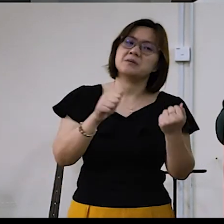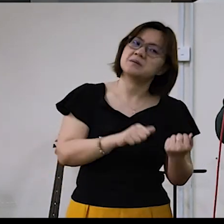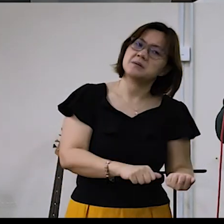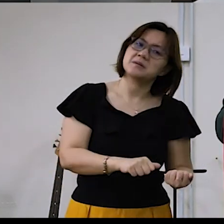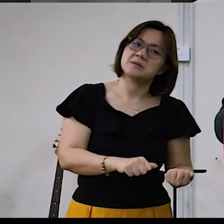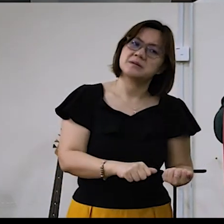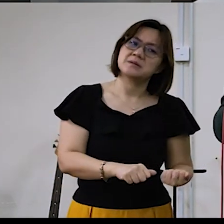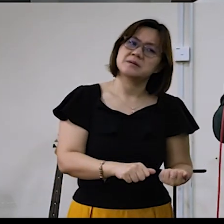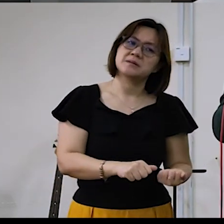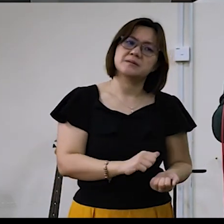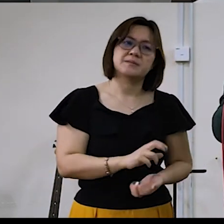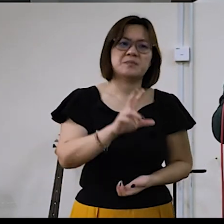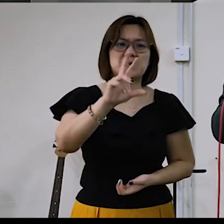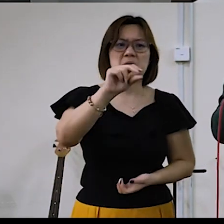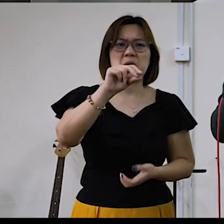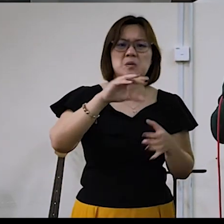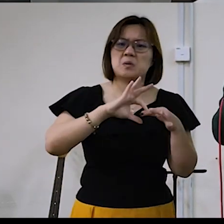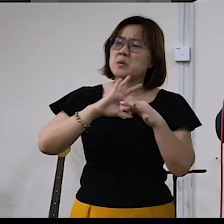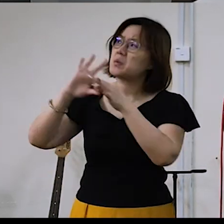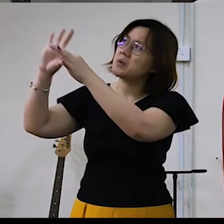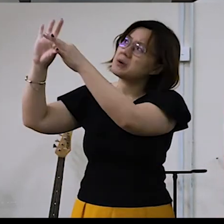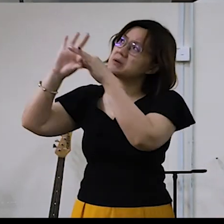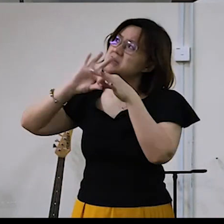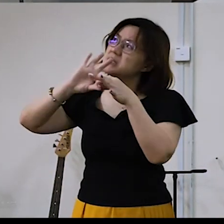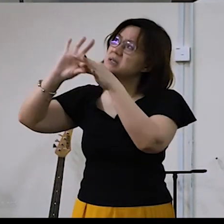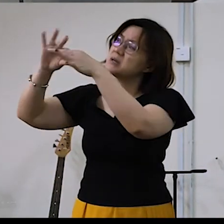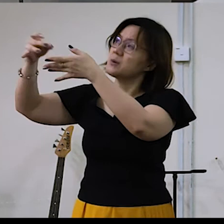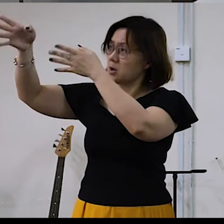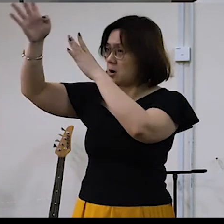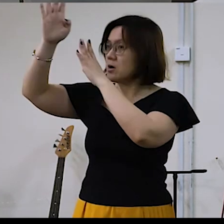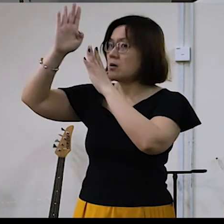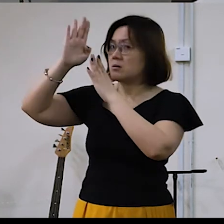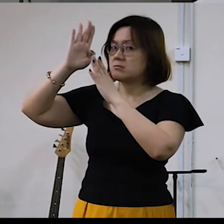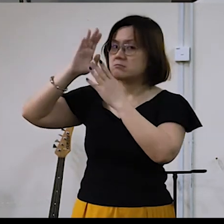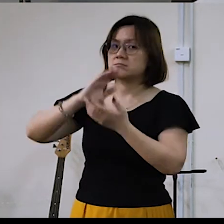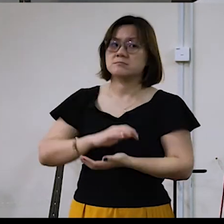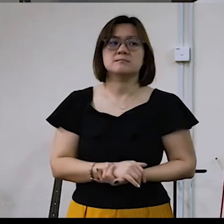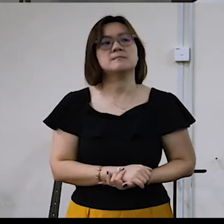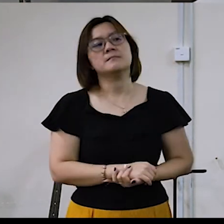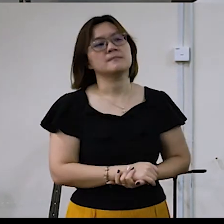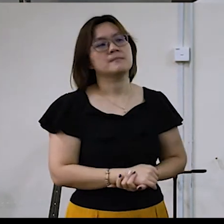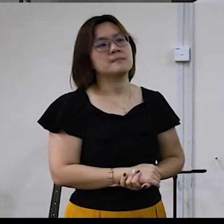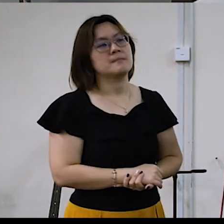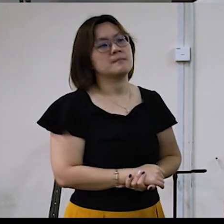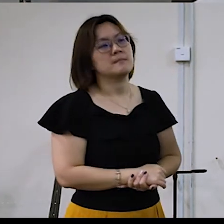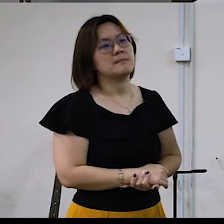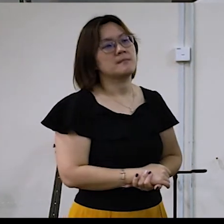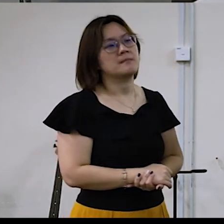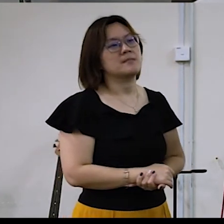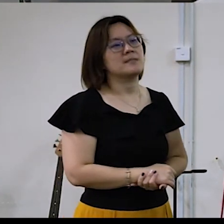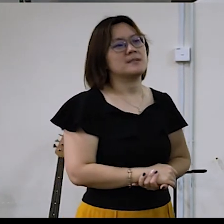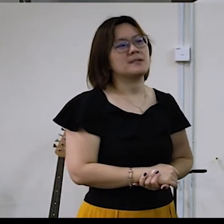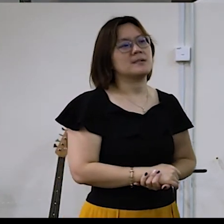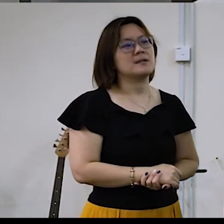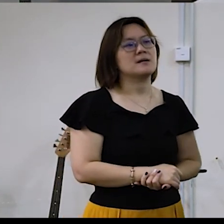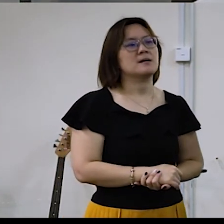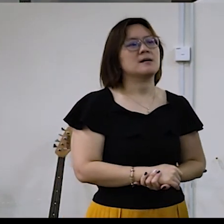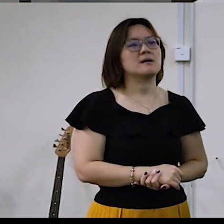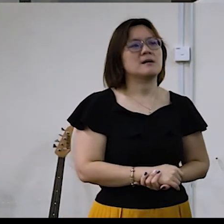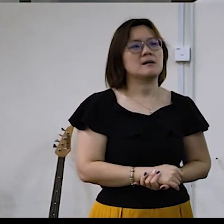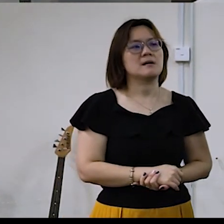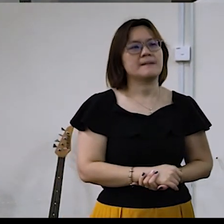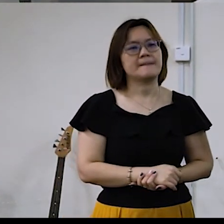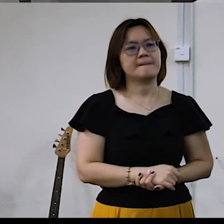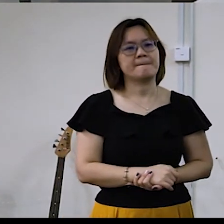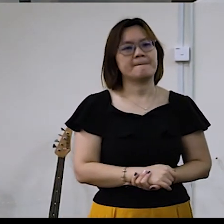a covenant. Okay, if Pastor Amanda is a baby and I got married to her, she cannot make a decision, but we are two